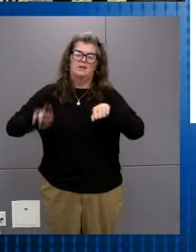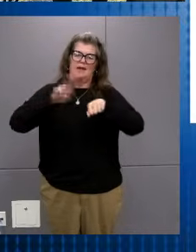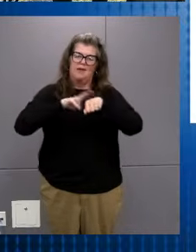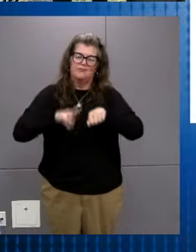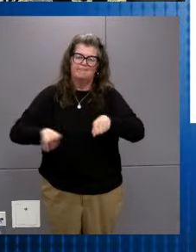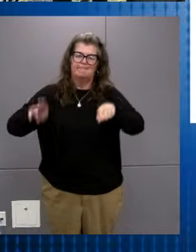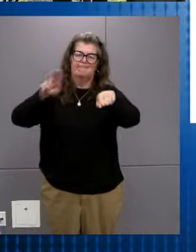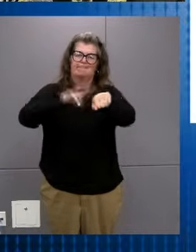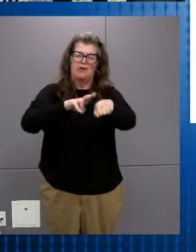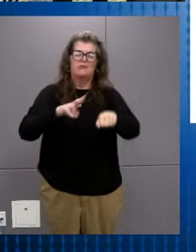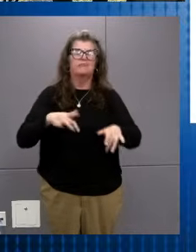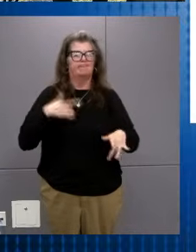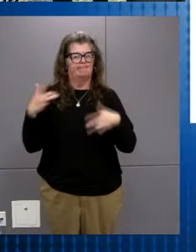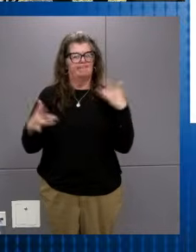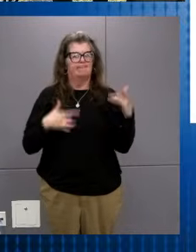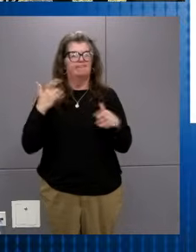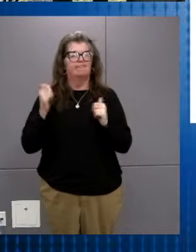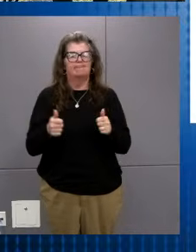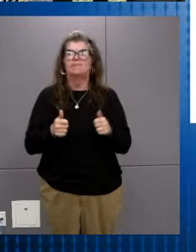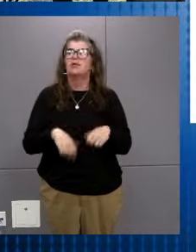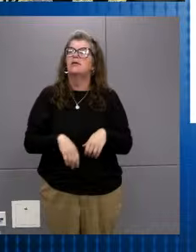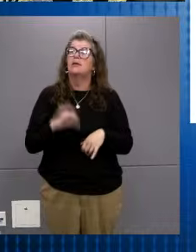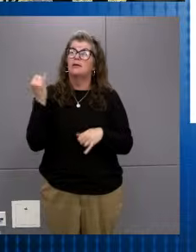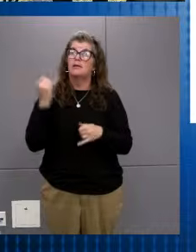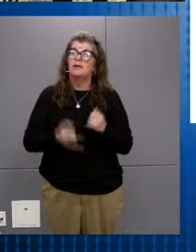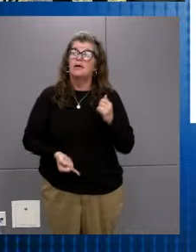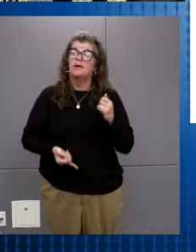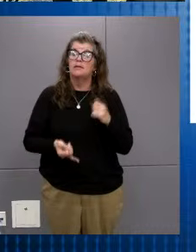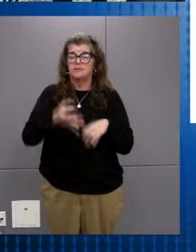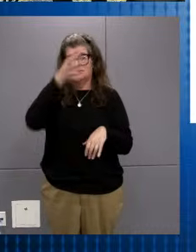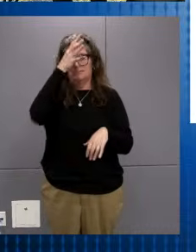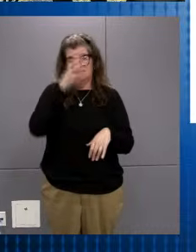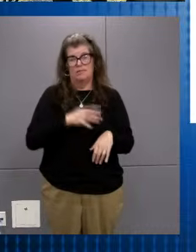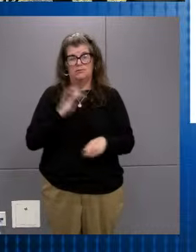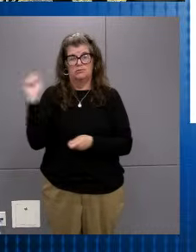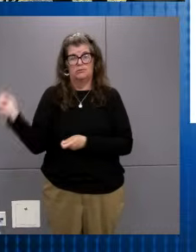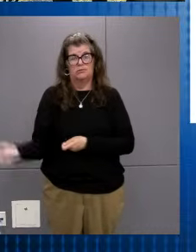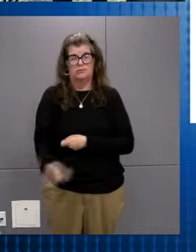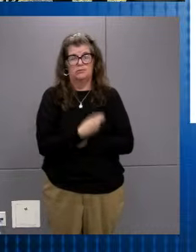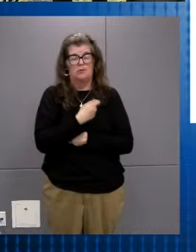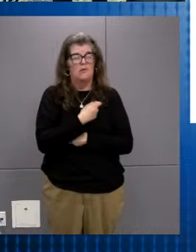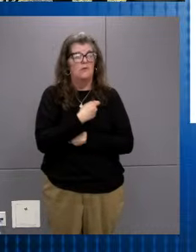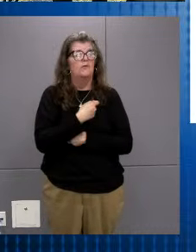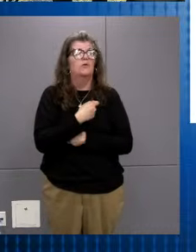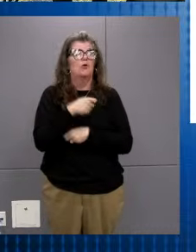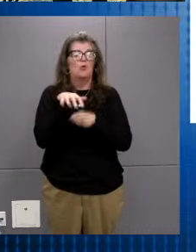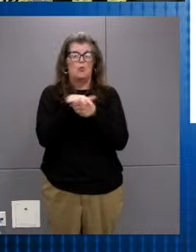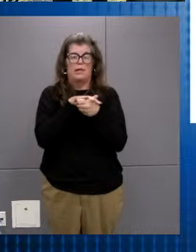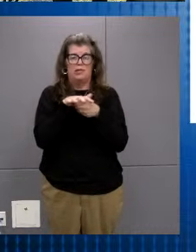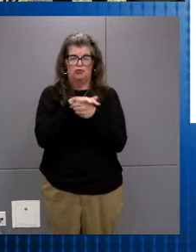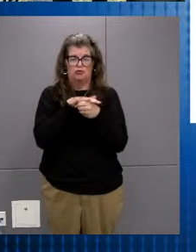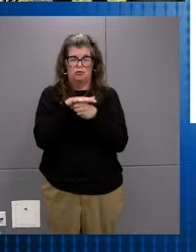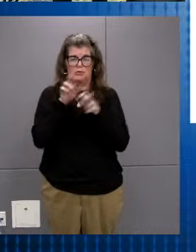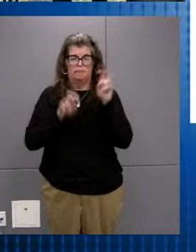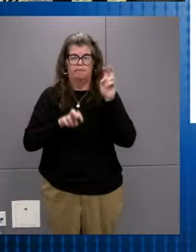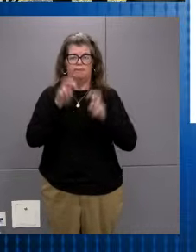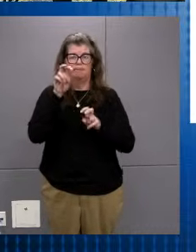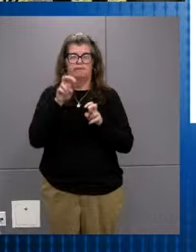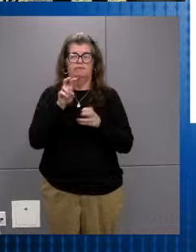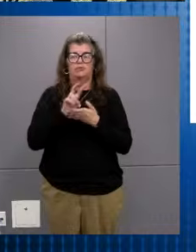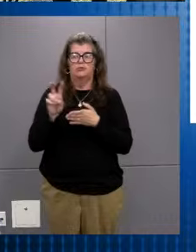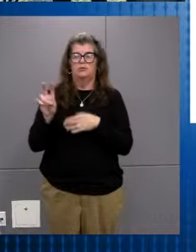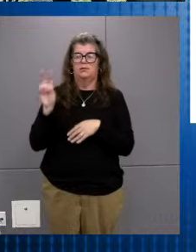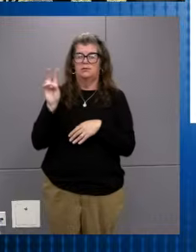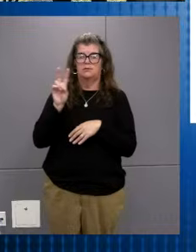exciting. And then last but certainly not least, our men's golf team went to regionals 2 weeks ago in